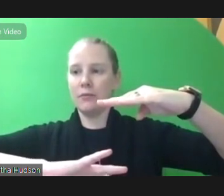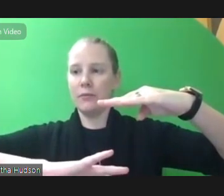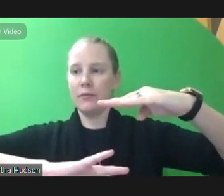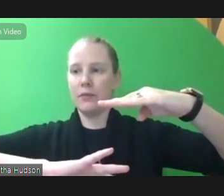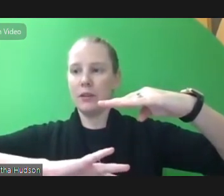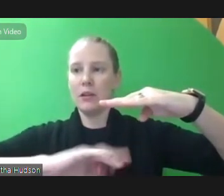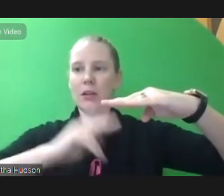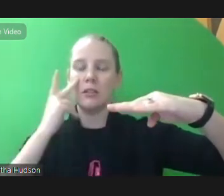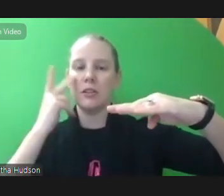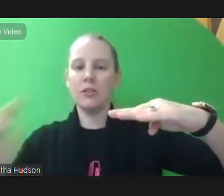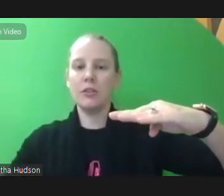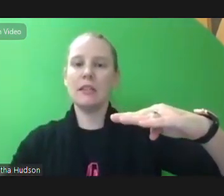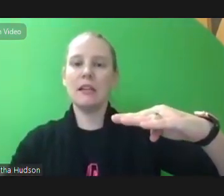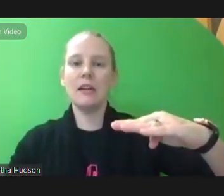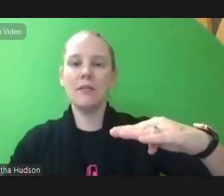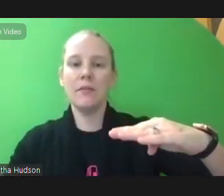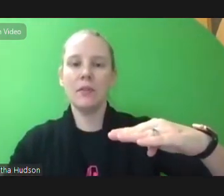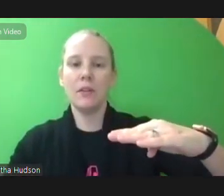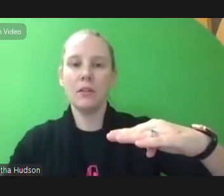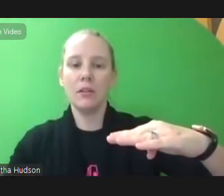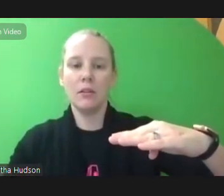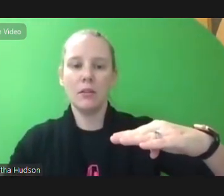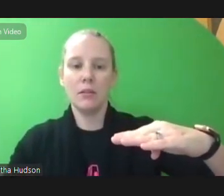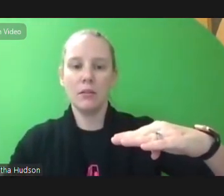down. So do you see